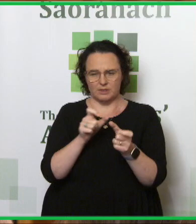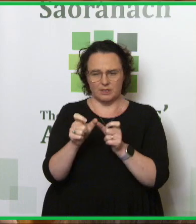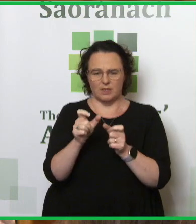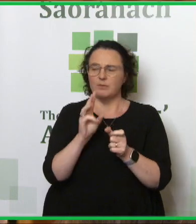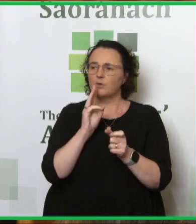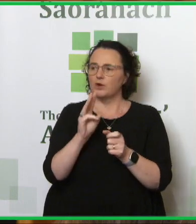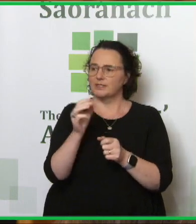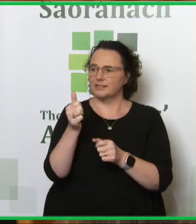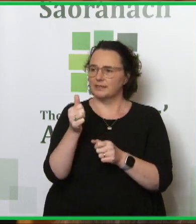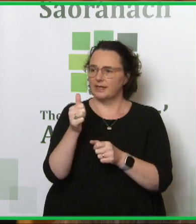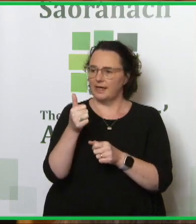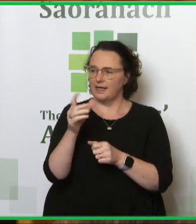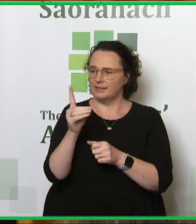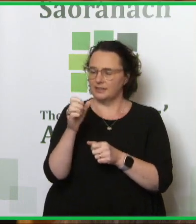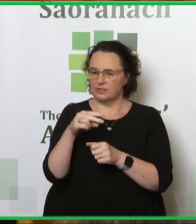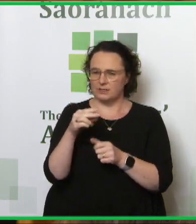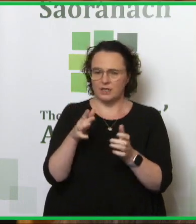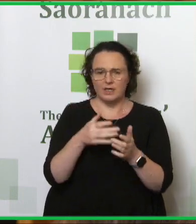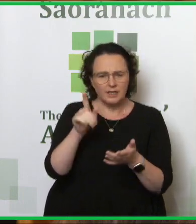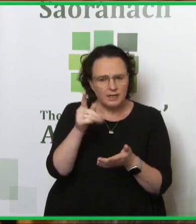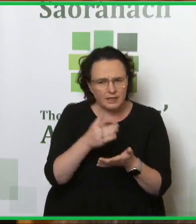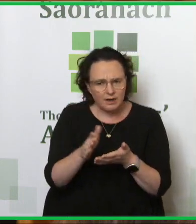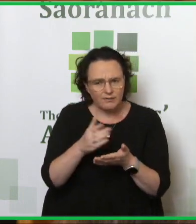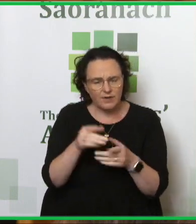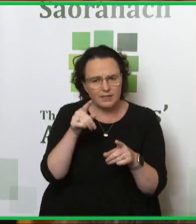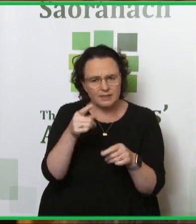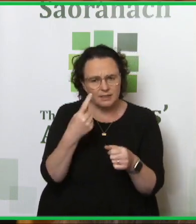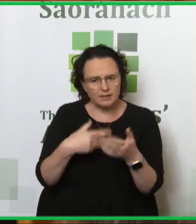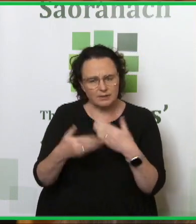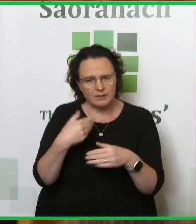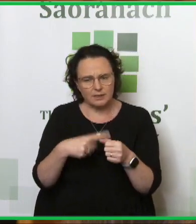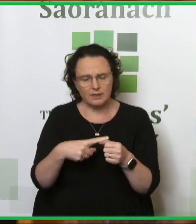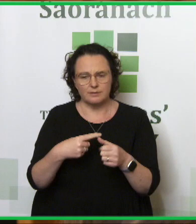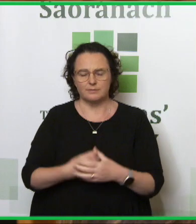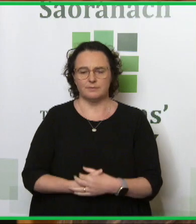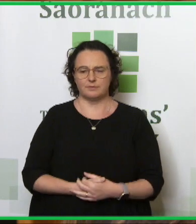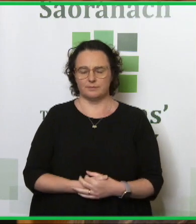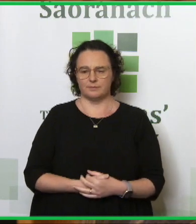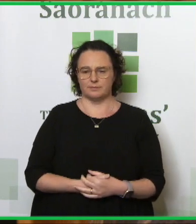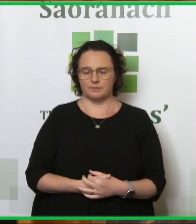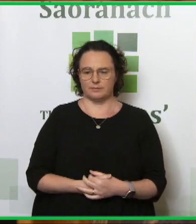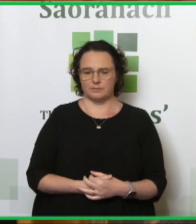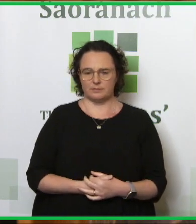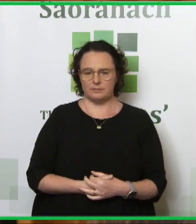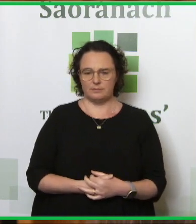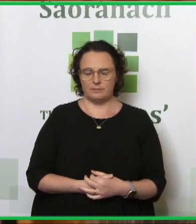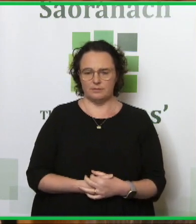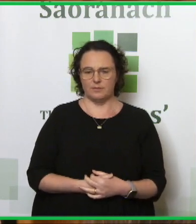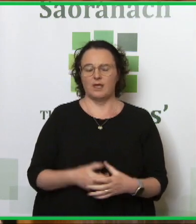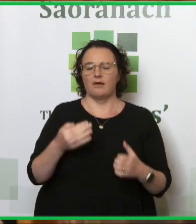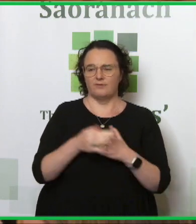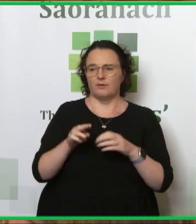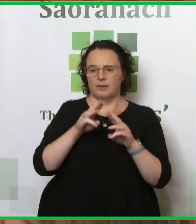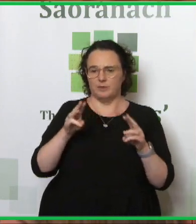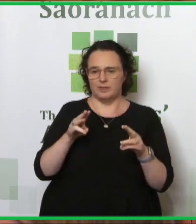addiction. And then... Okay, just clarify that one more time so we make sure we catch it, please. Adele. Sorry, so it was for people with a